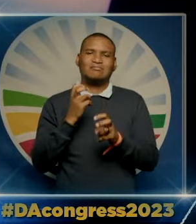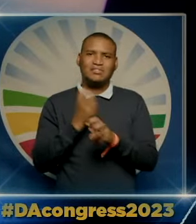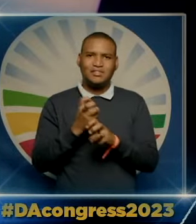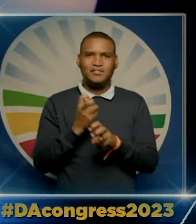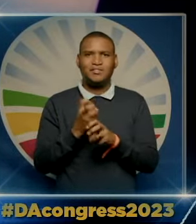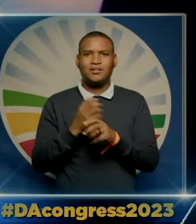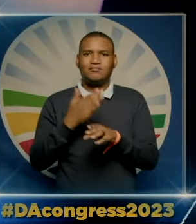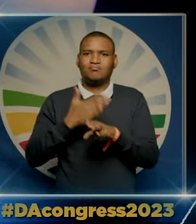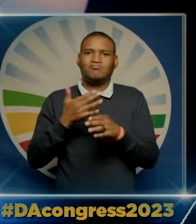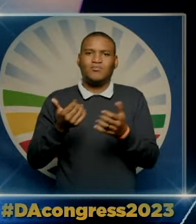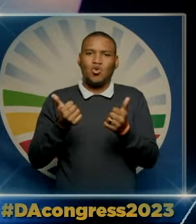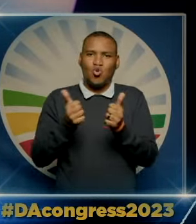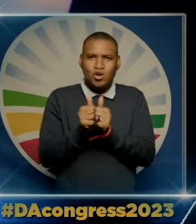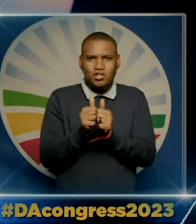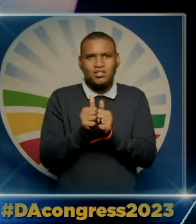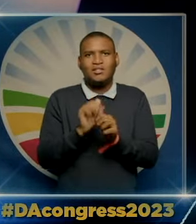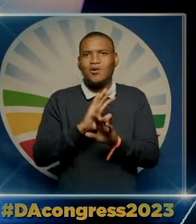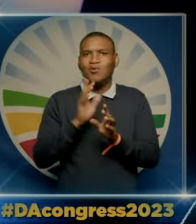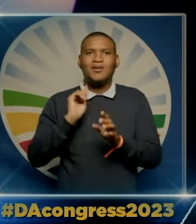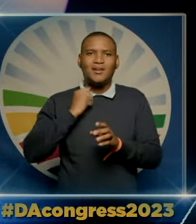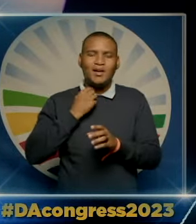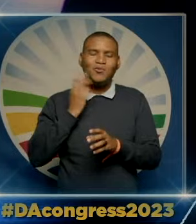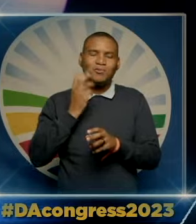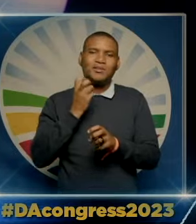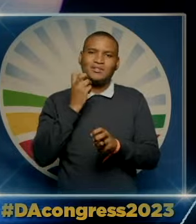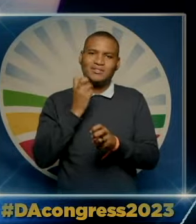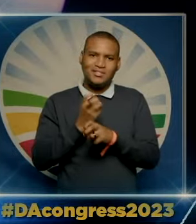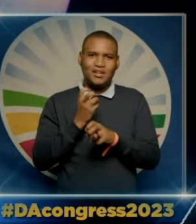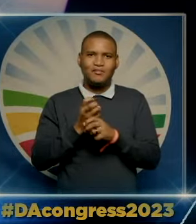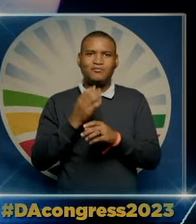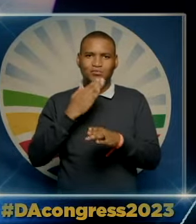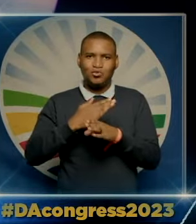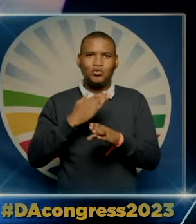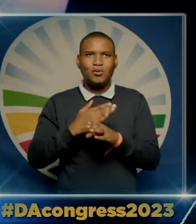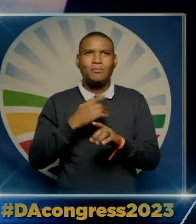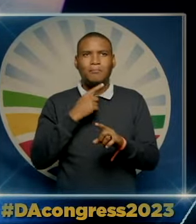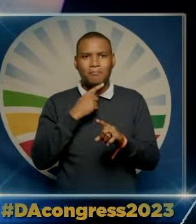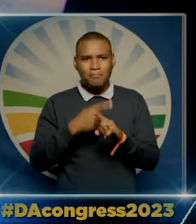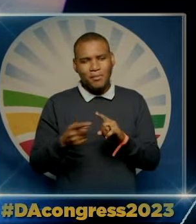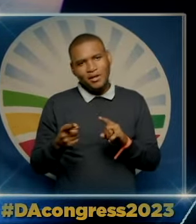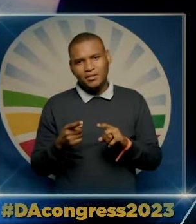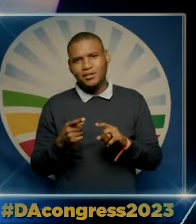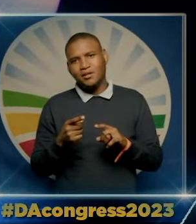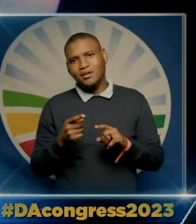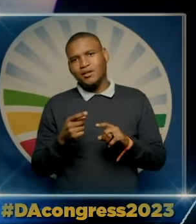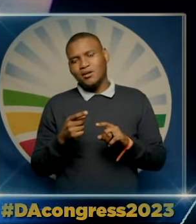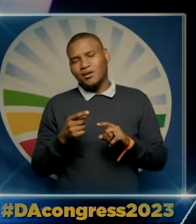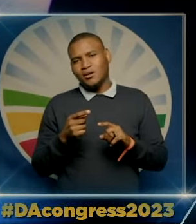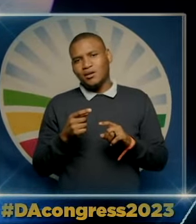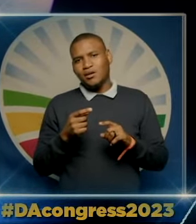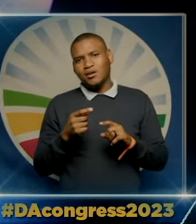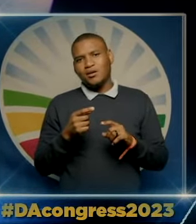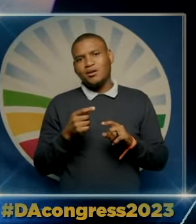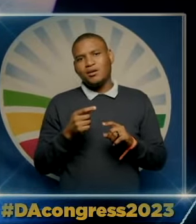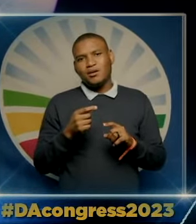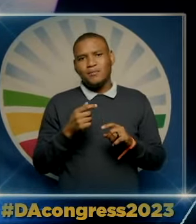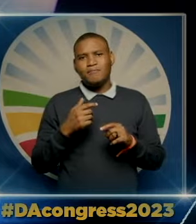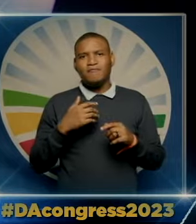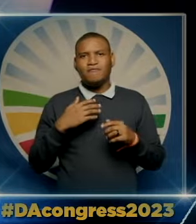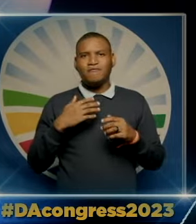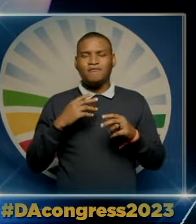coalition. So I won't lie, it's going to be a tough job, but I am really amped, and it's a massive privilege to be leading